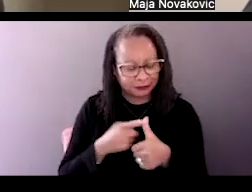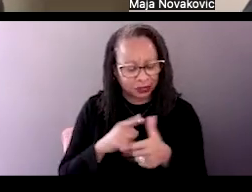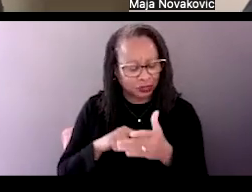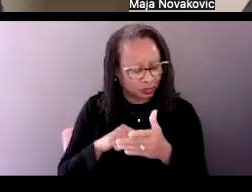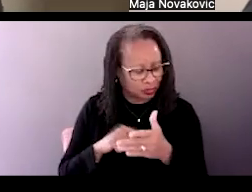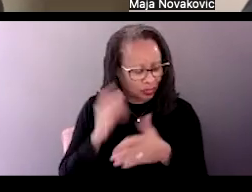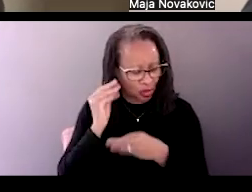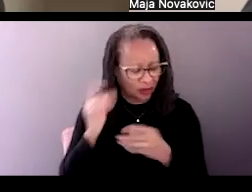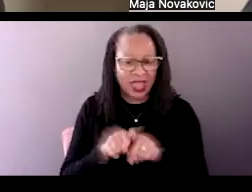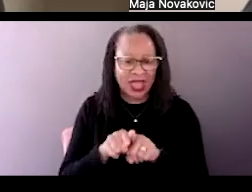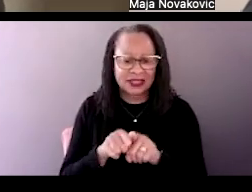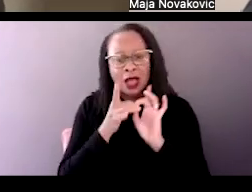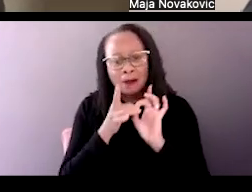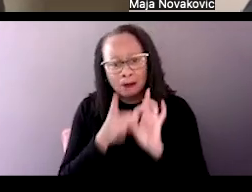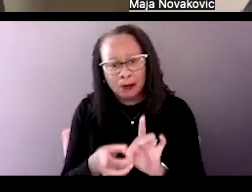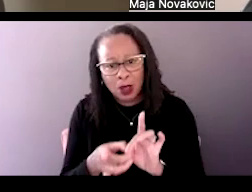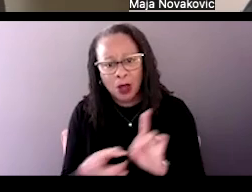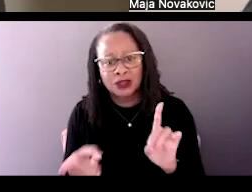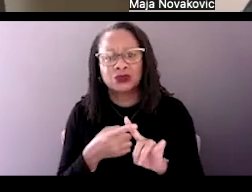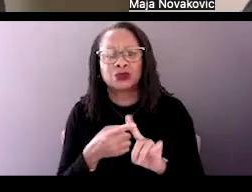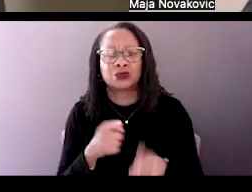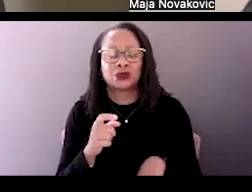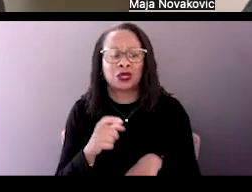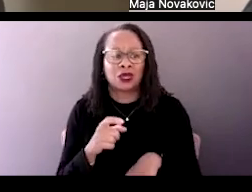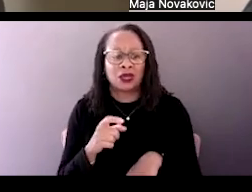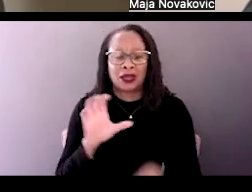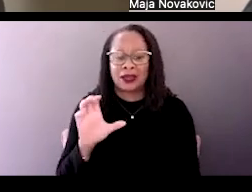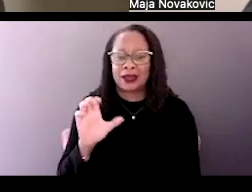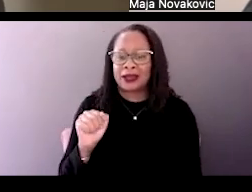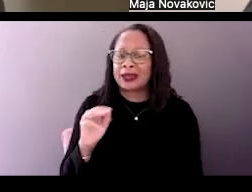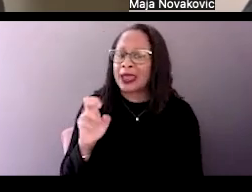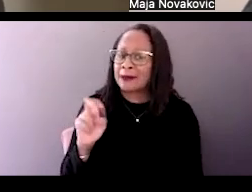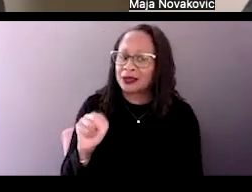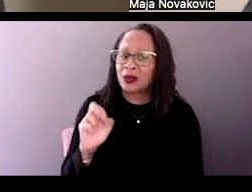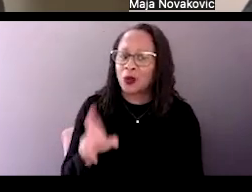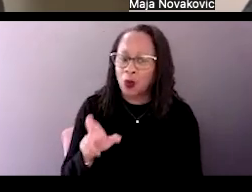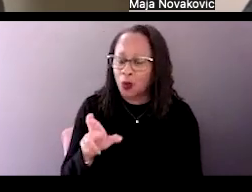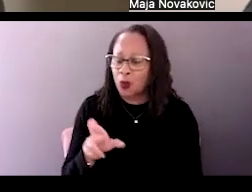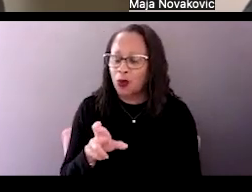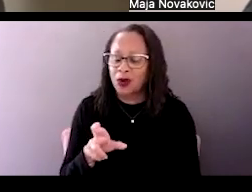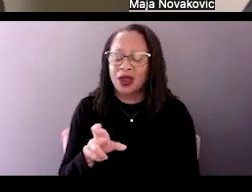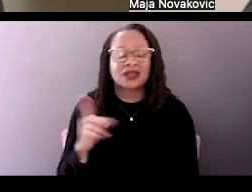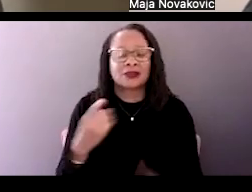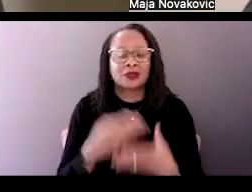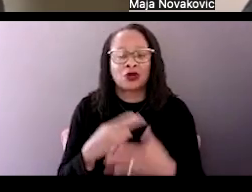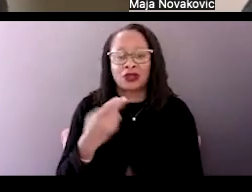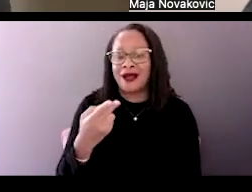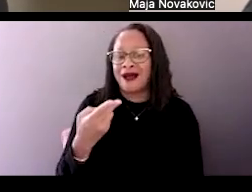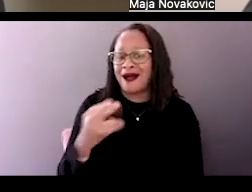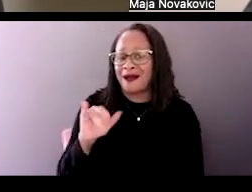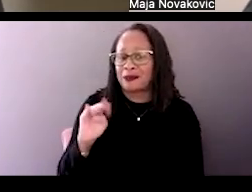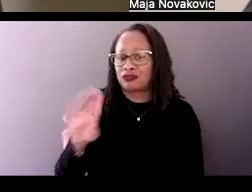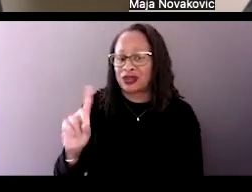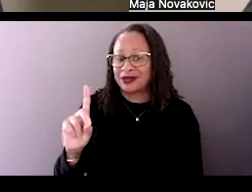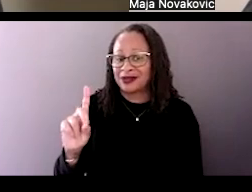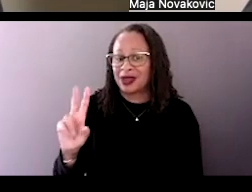as belonging to the canon or genre of hybrid nonfiction. In other words,